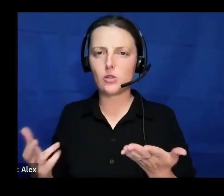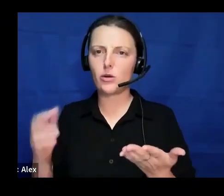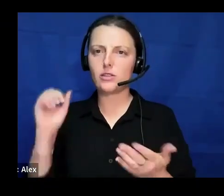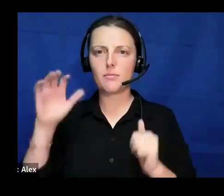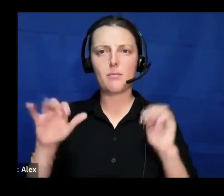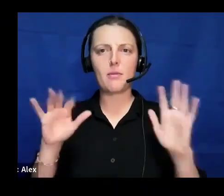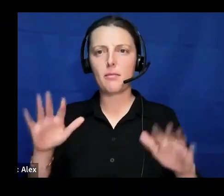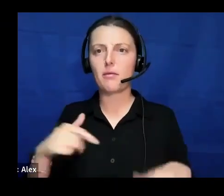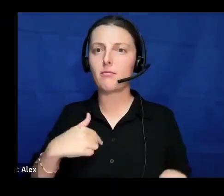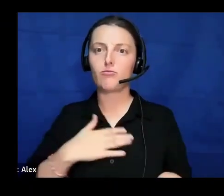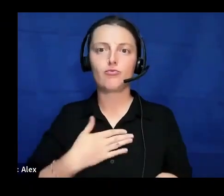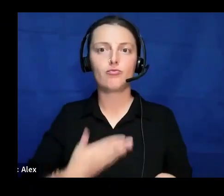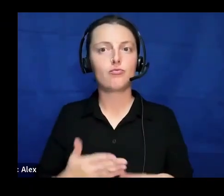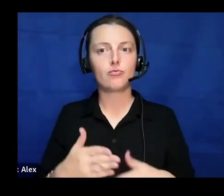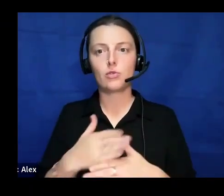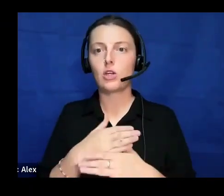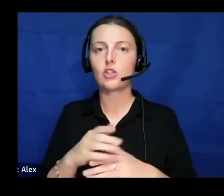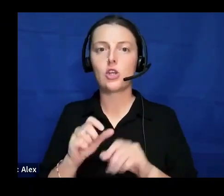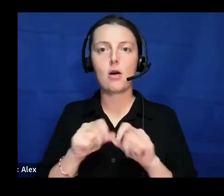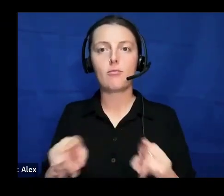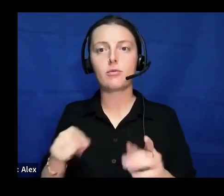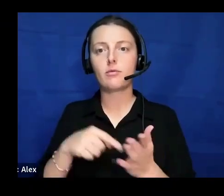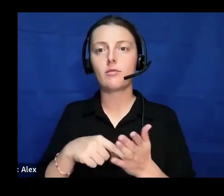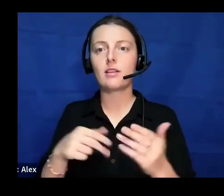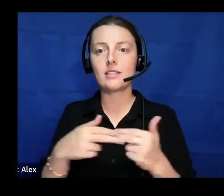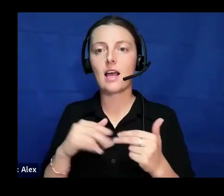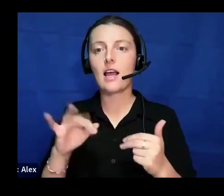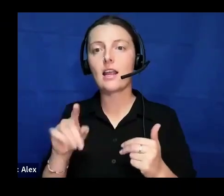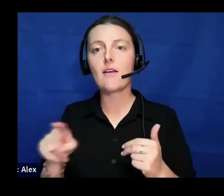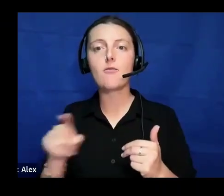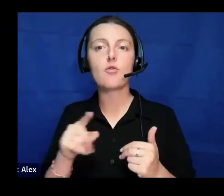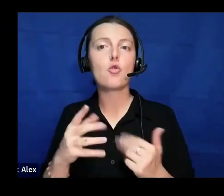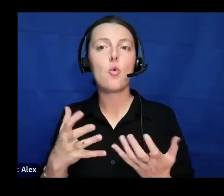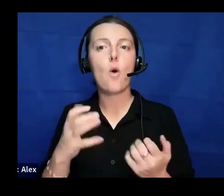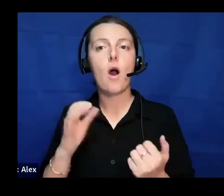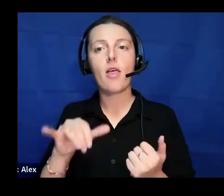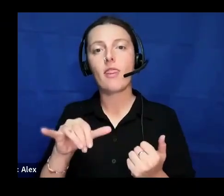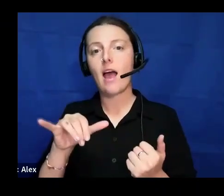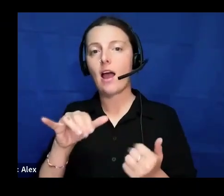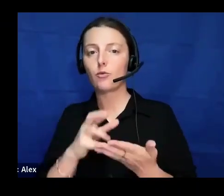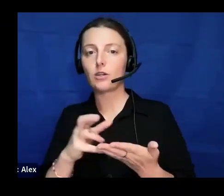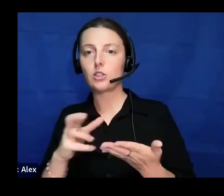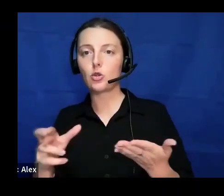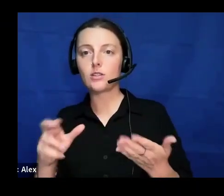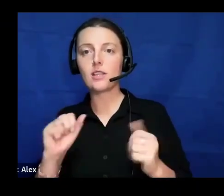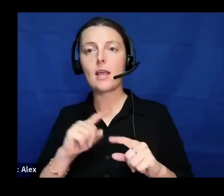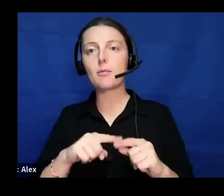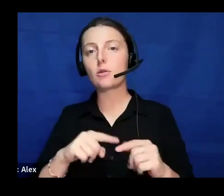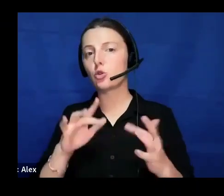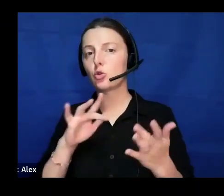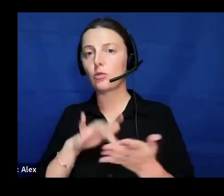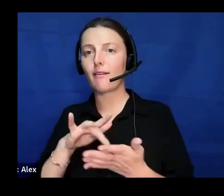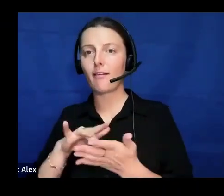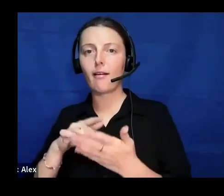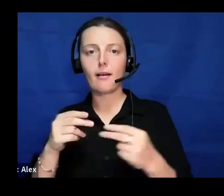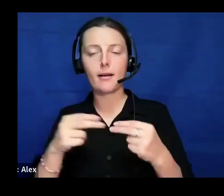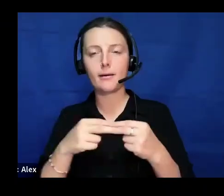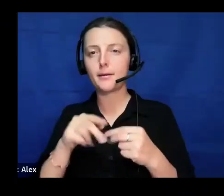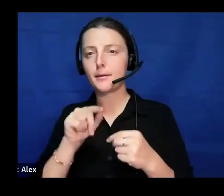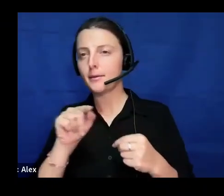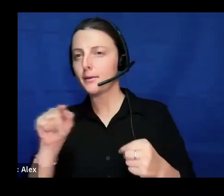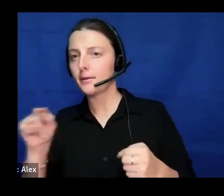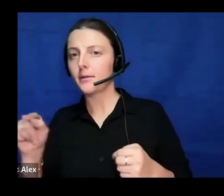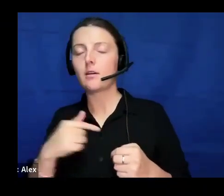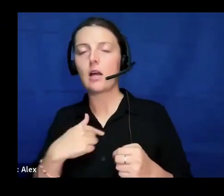these slides out if people want to have access to those resources, be able to click through them. I'm happy to share that after this